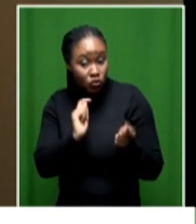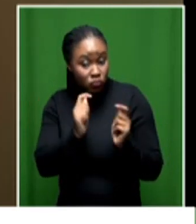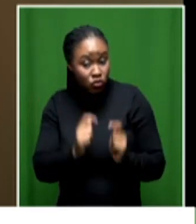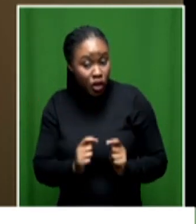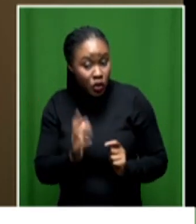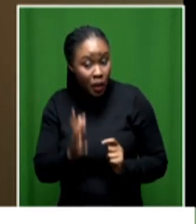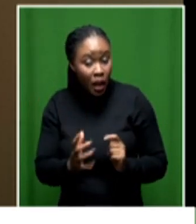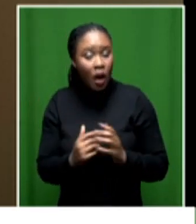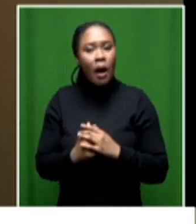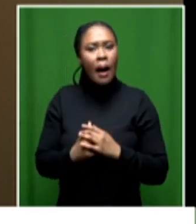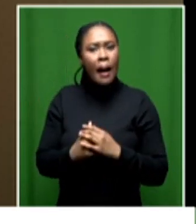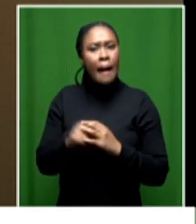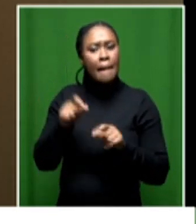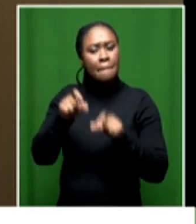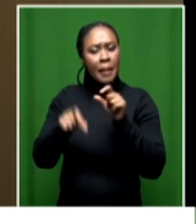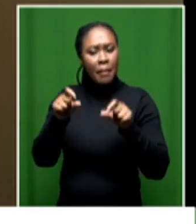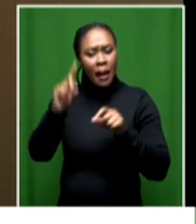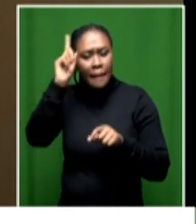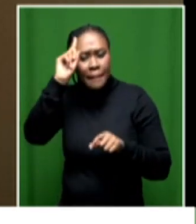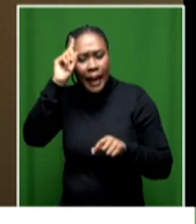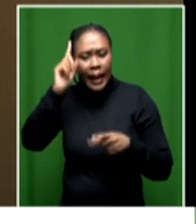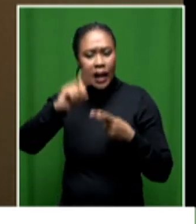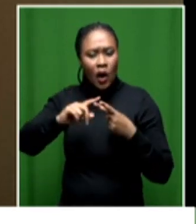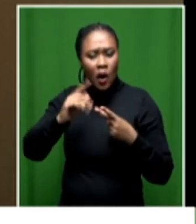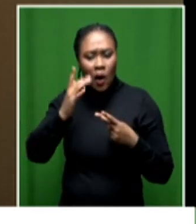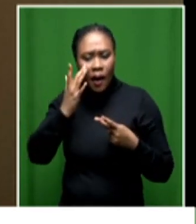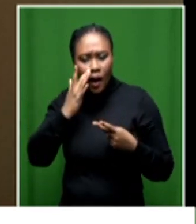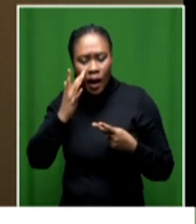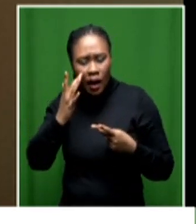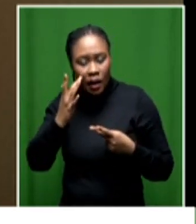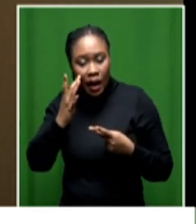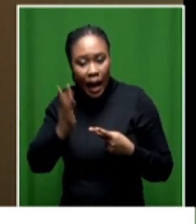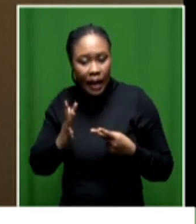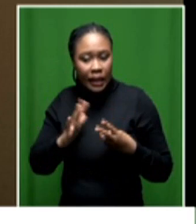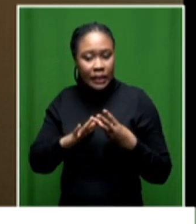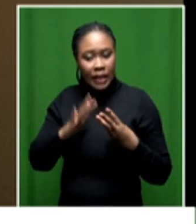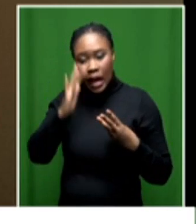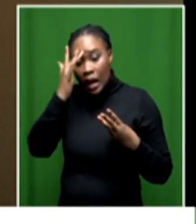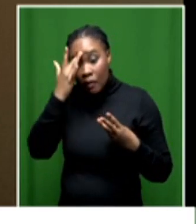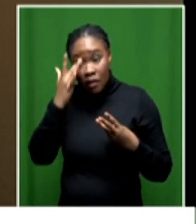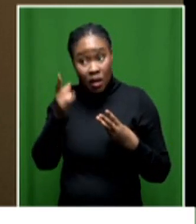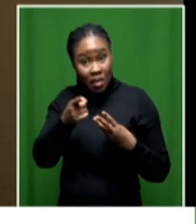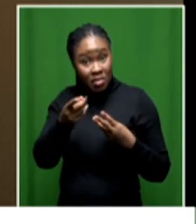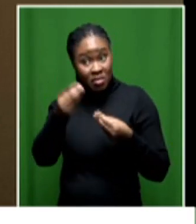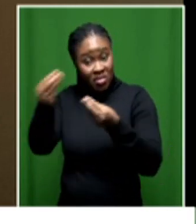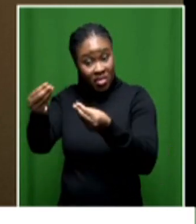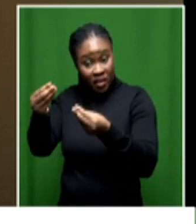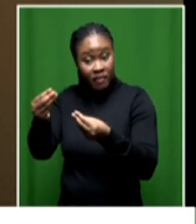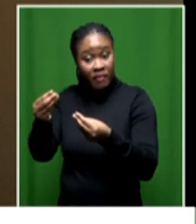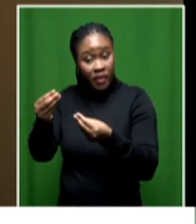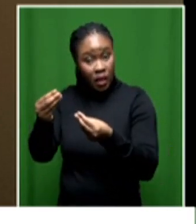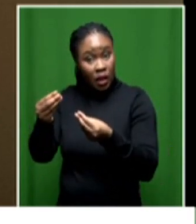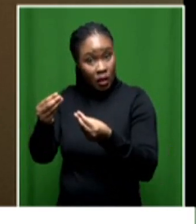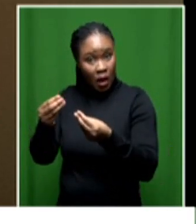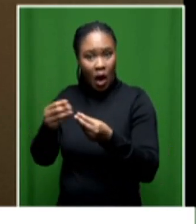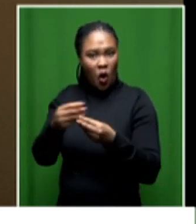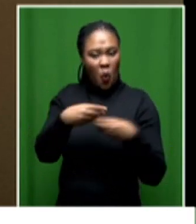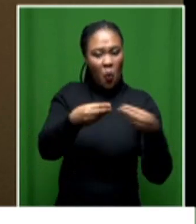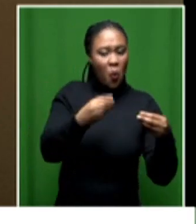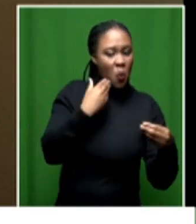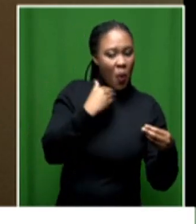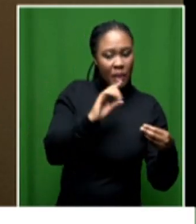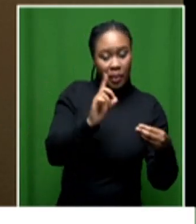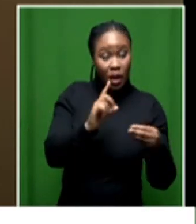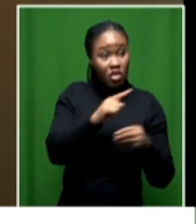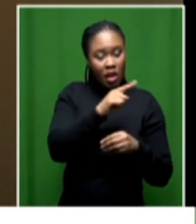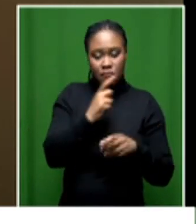people of colour are being given the questionnaire more often than white travellers. They declined to answer those